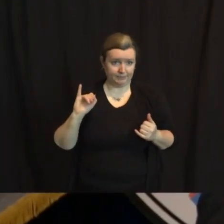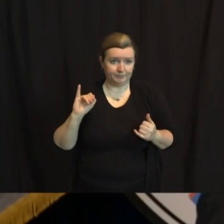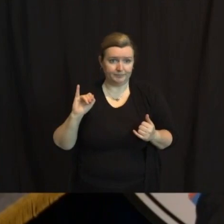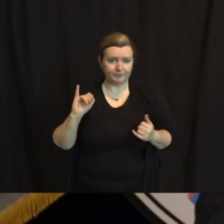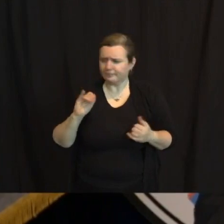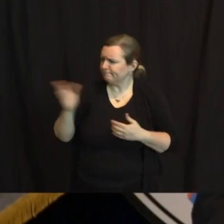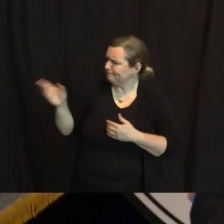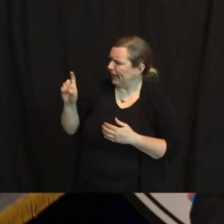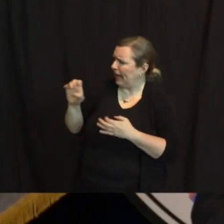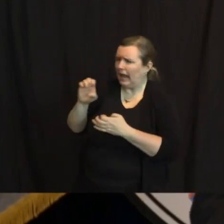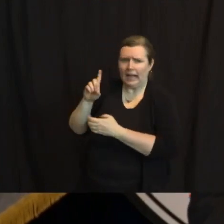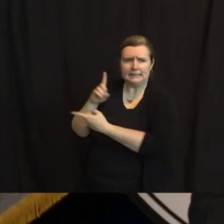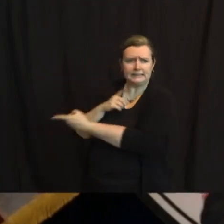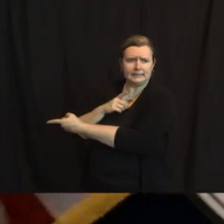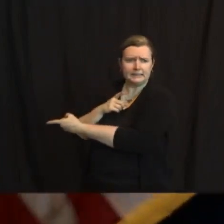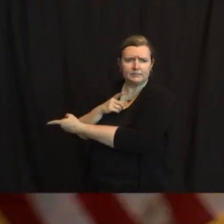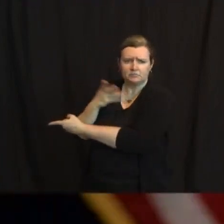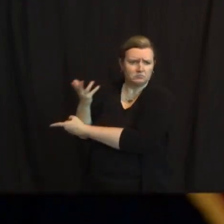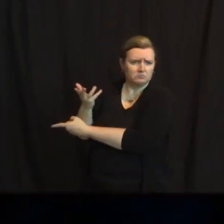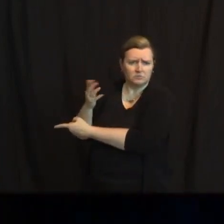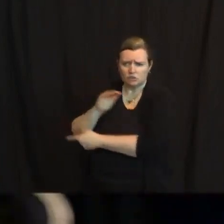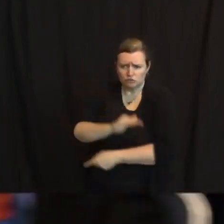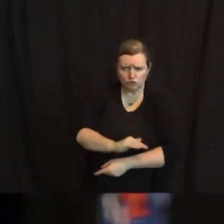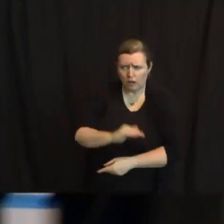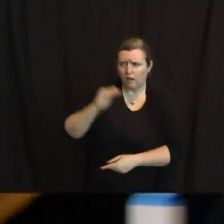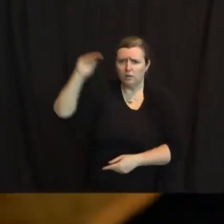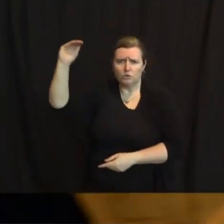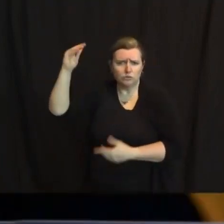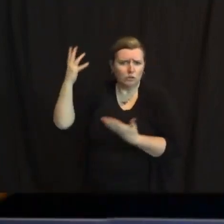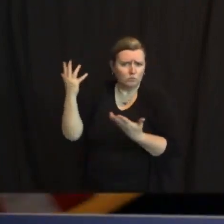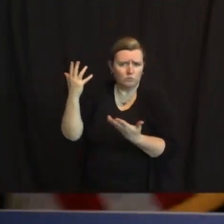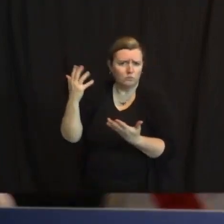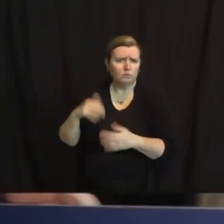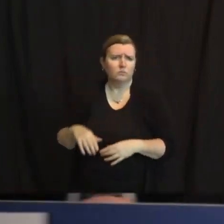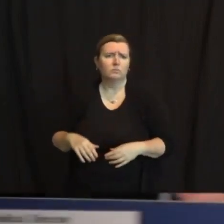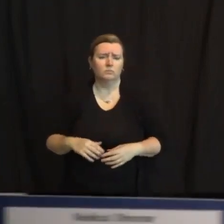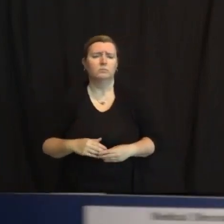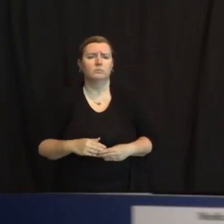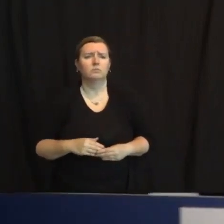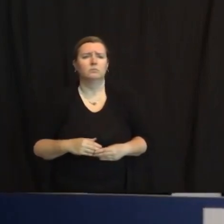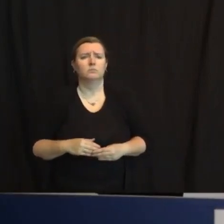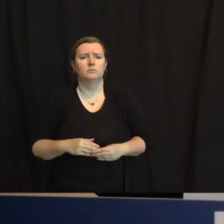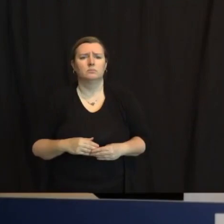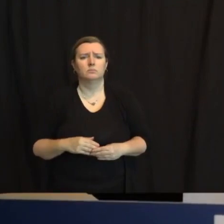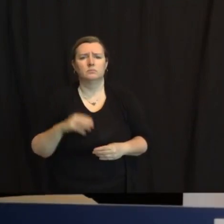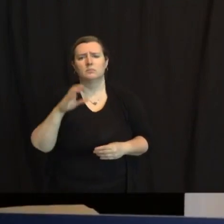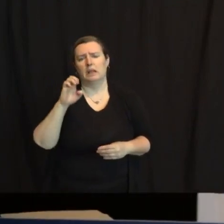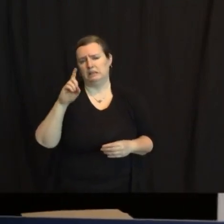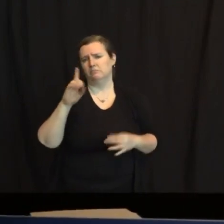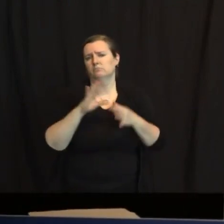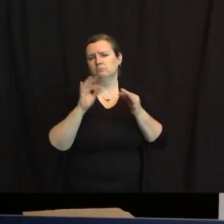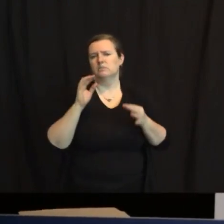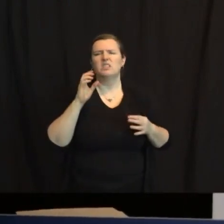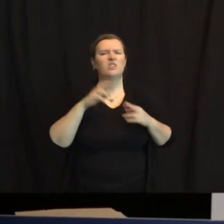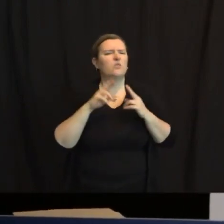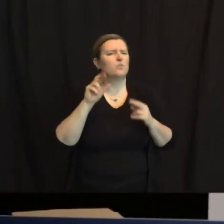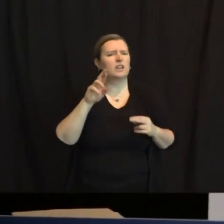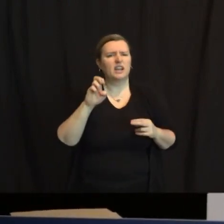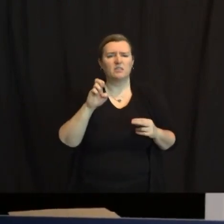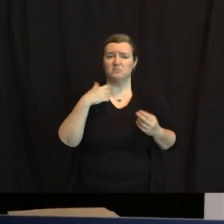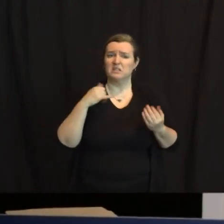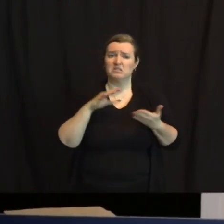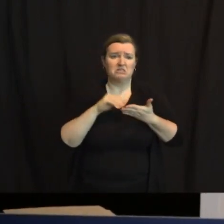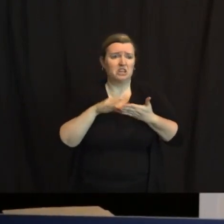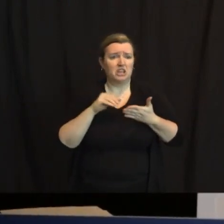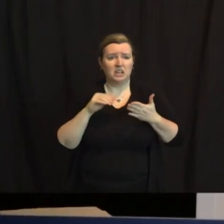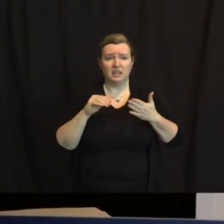adults, with COVID? So first off, this is a very rare disease, and we're still learning a whole lot more about how it's associated